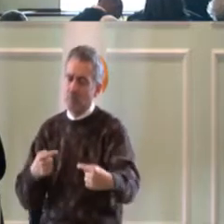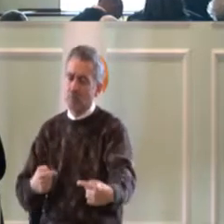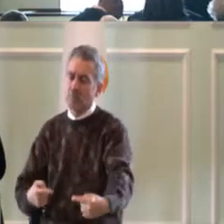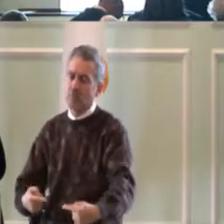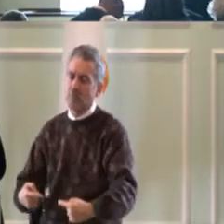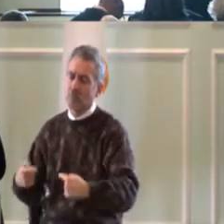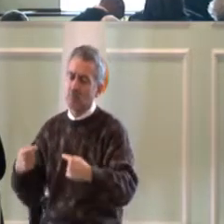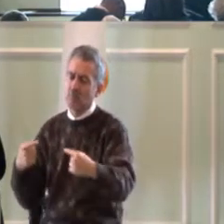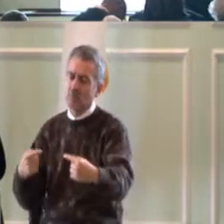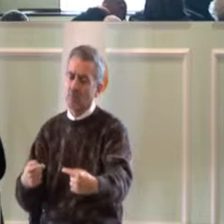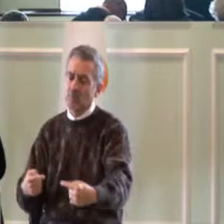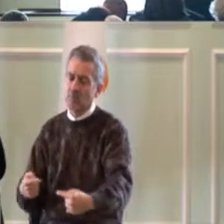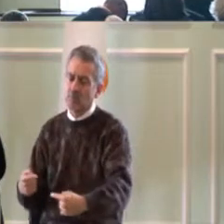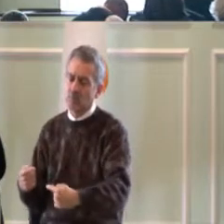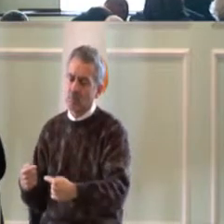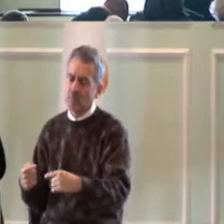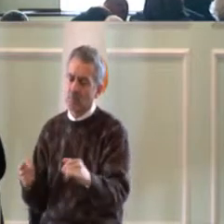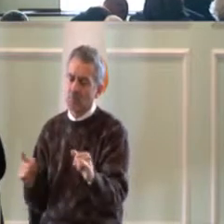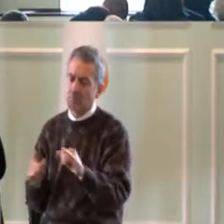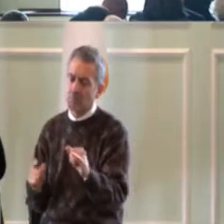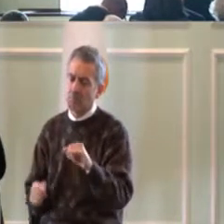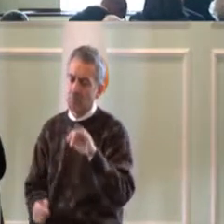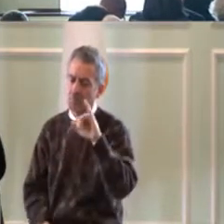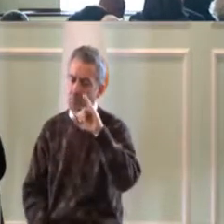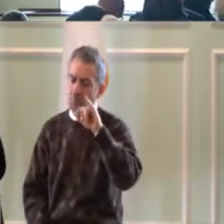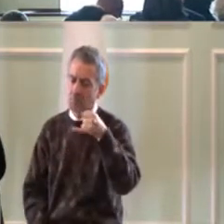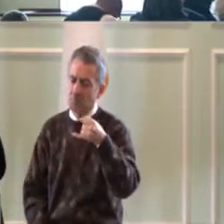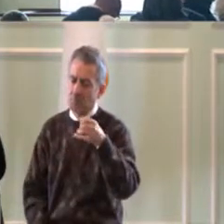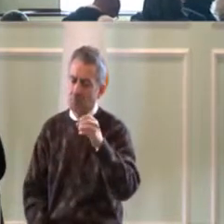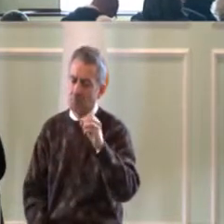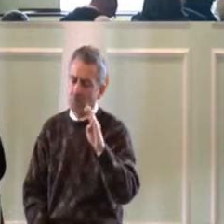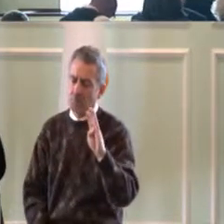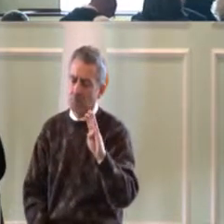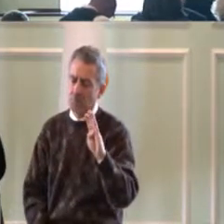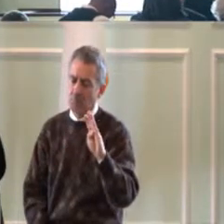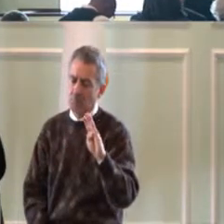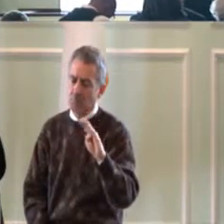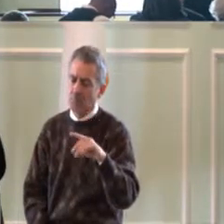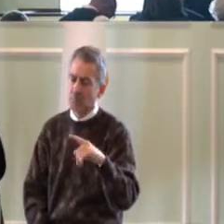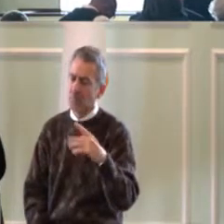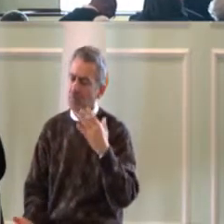And Father, just like Job, sometimes we ask why.